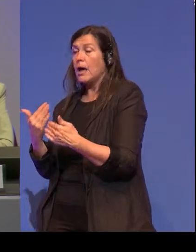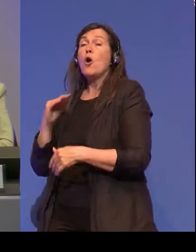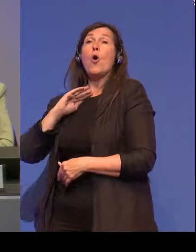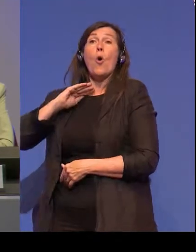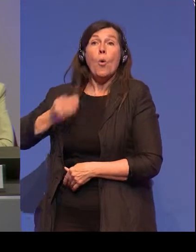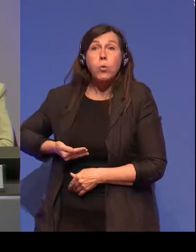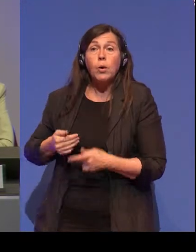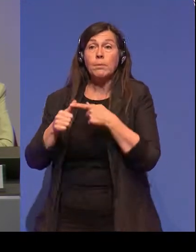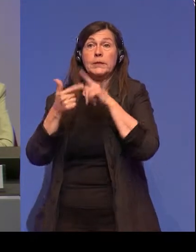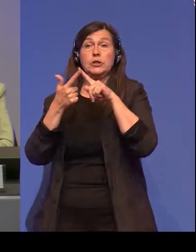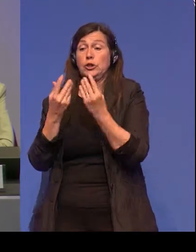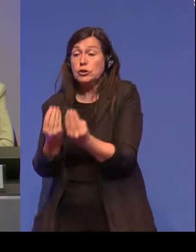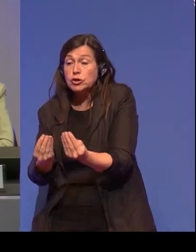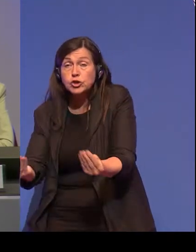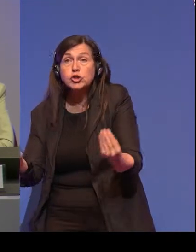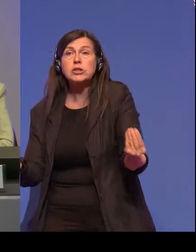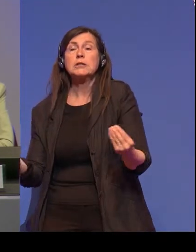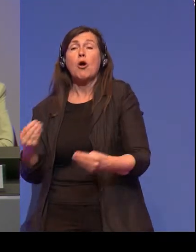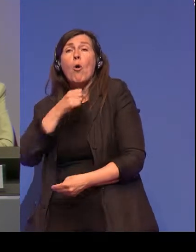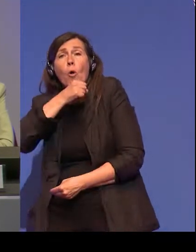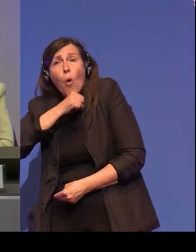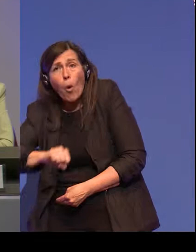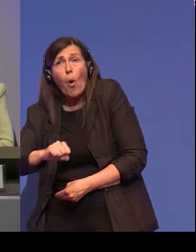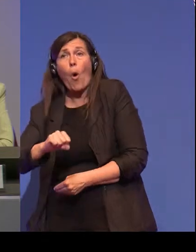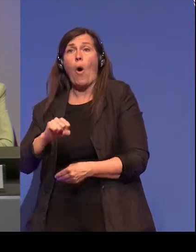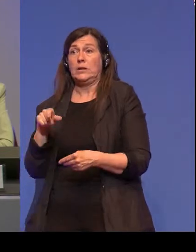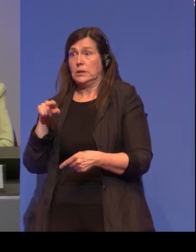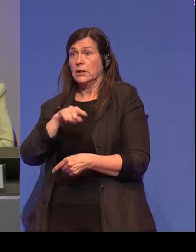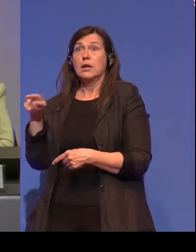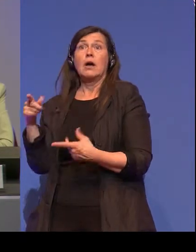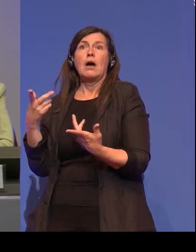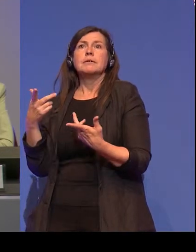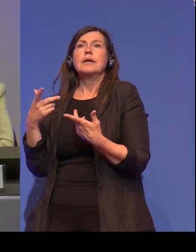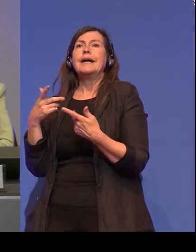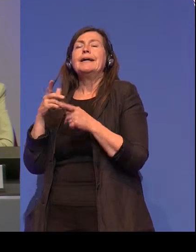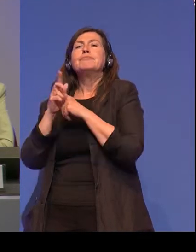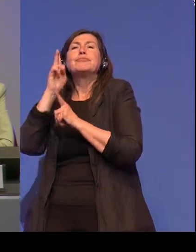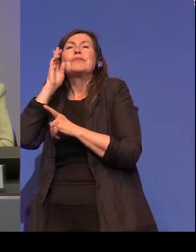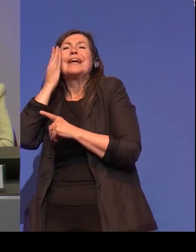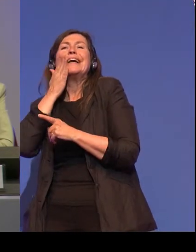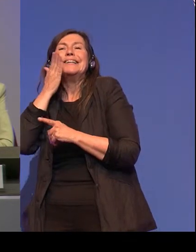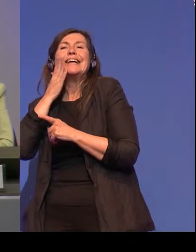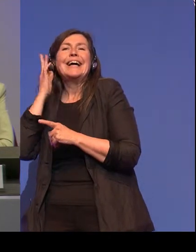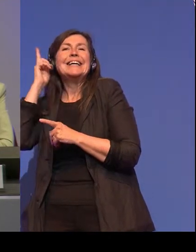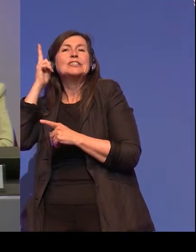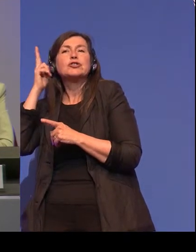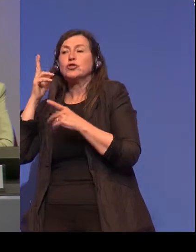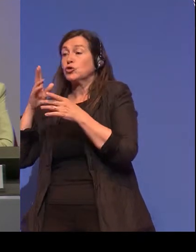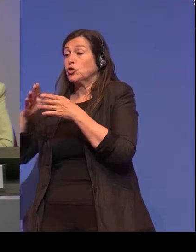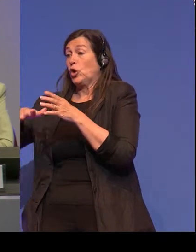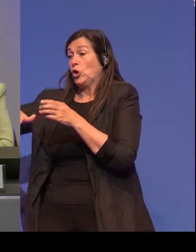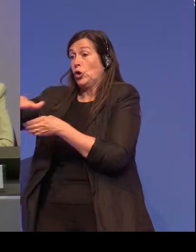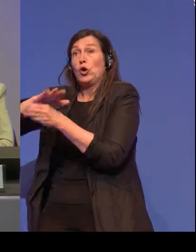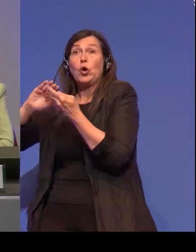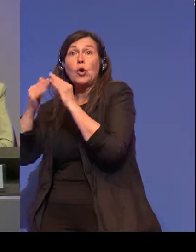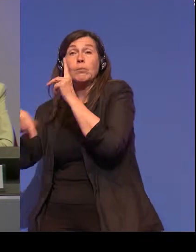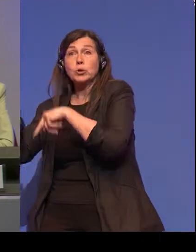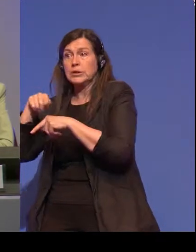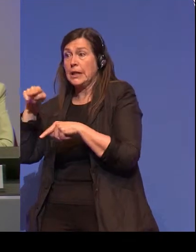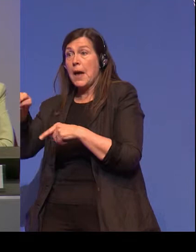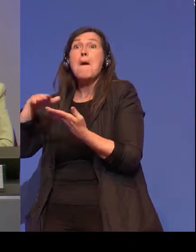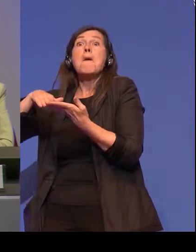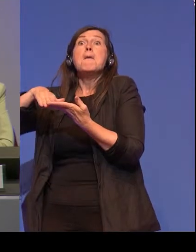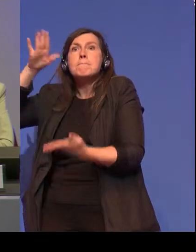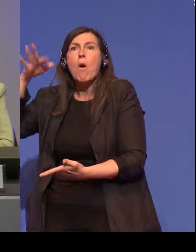the elderly, people living with disabilities, indigenous community, as we address their specific vulnerabilities.